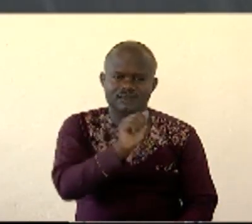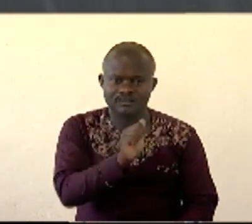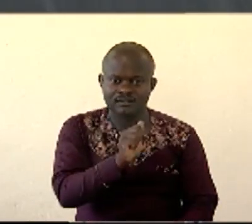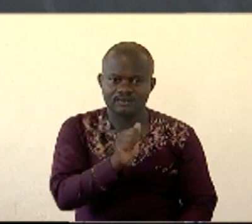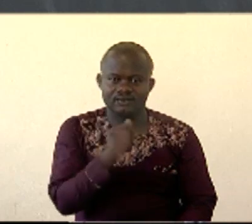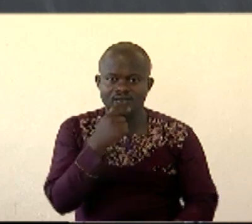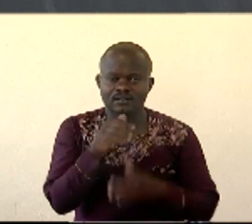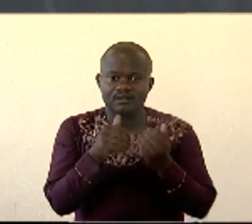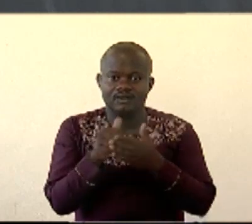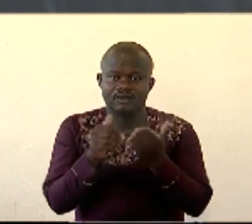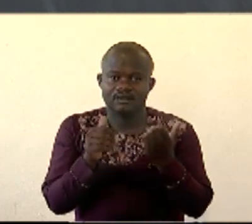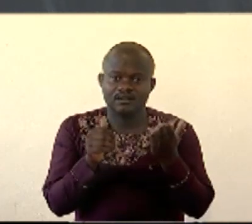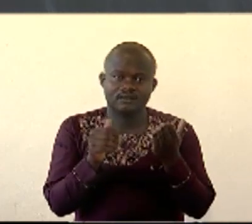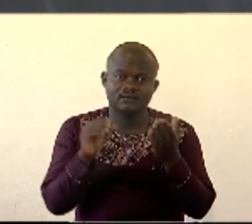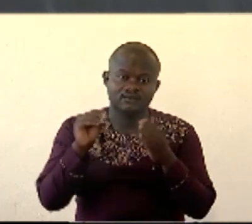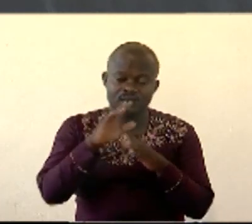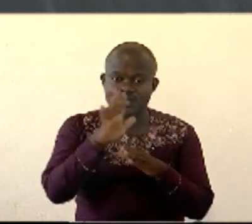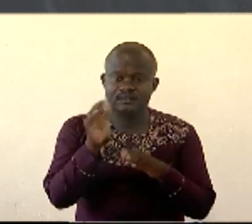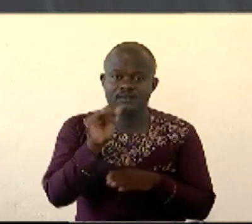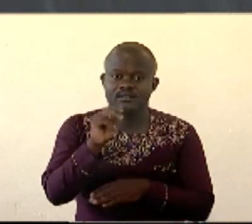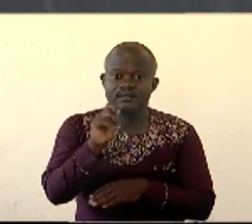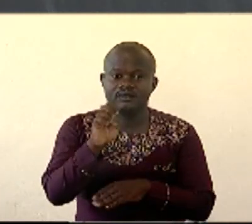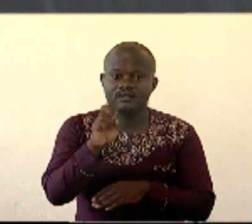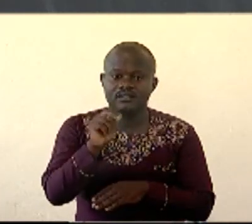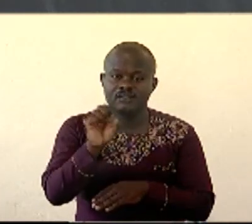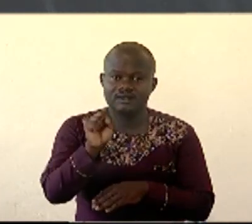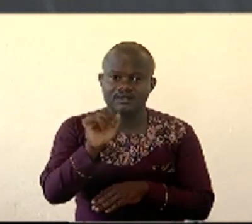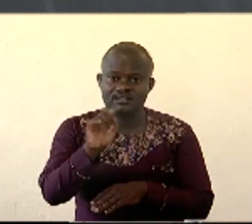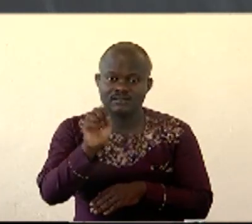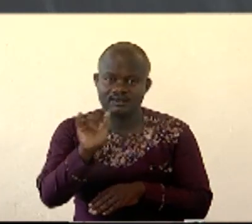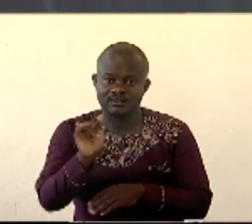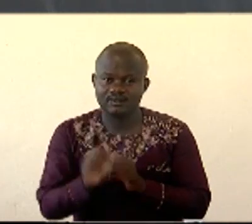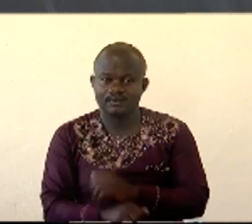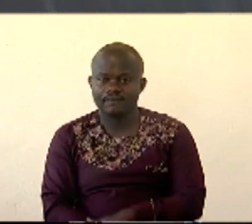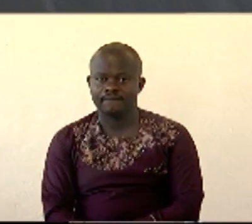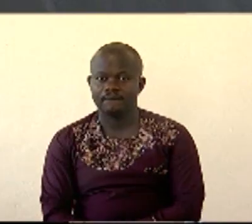Here we talk about light intensity. I'll try to use an abbreviation. This is light